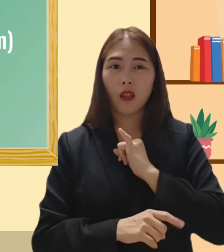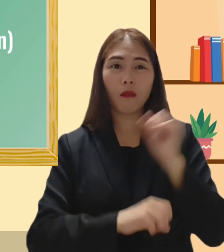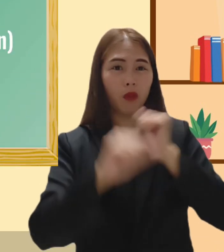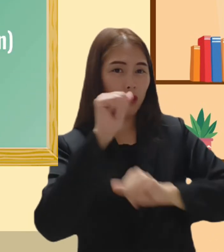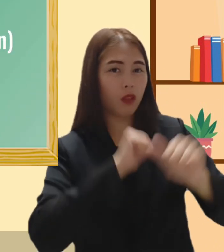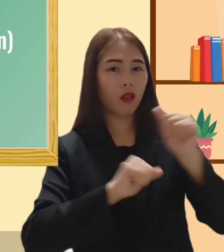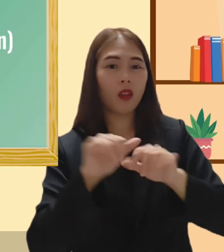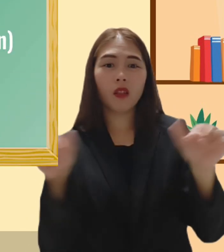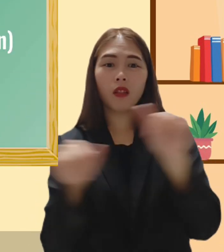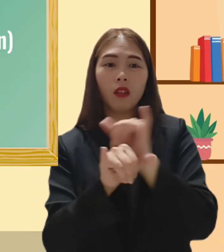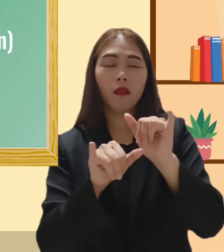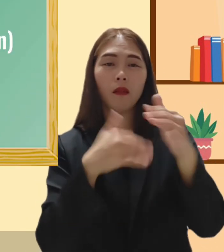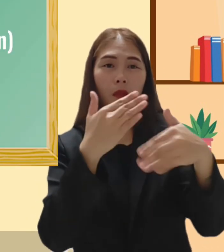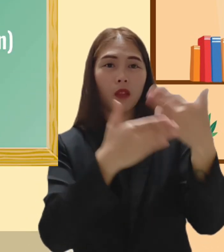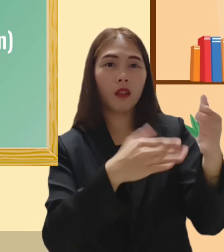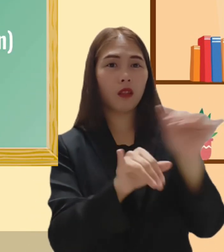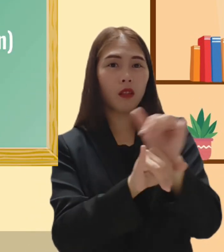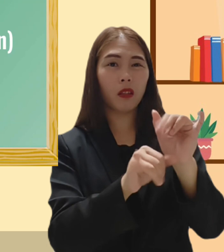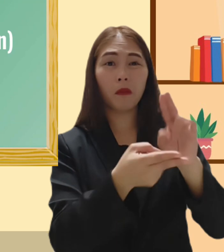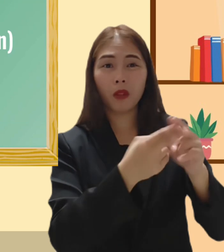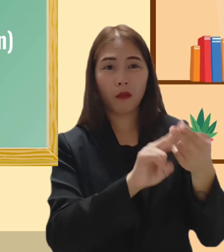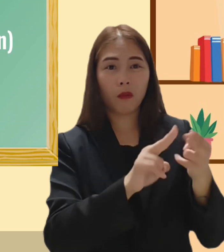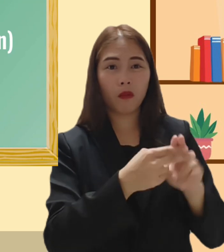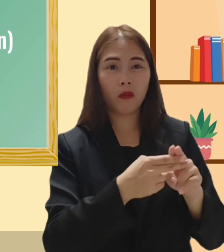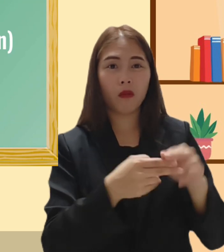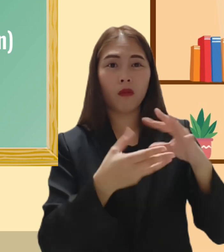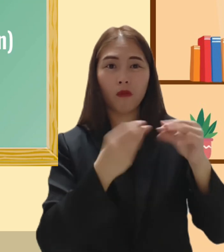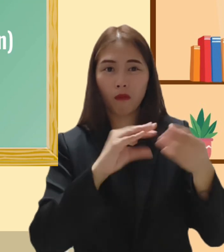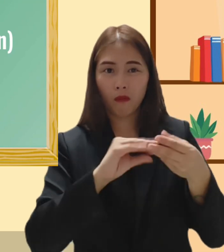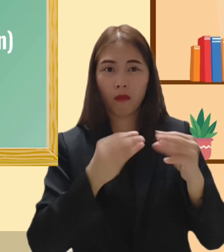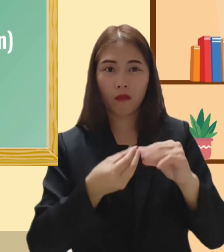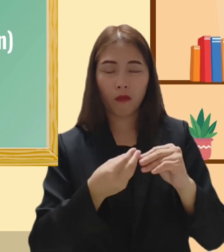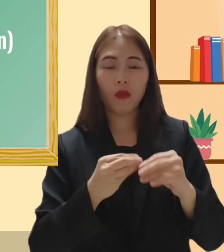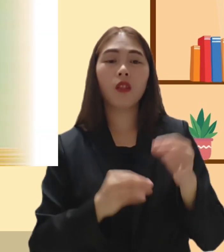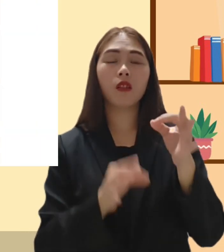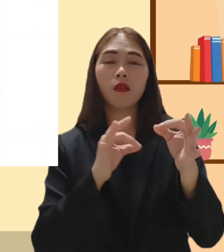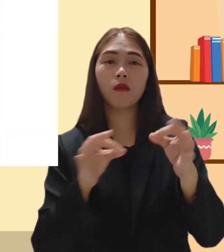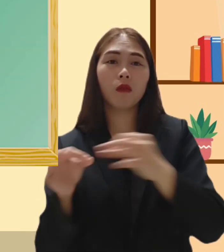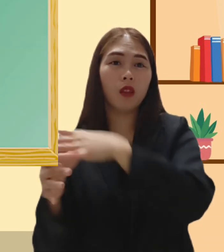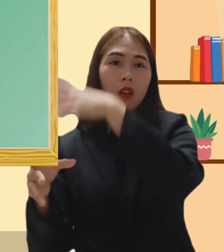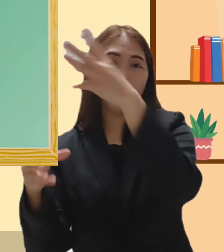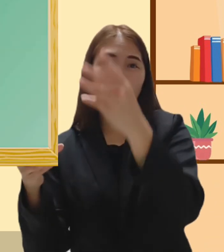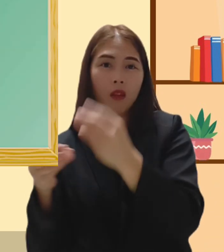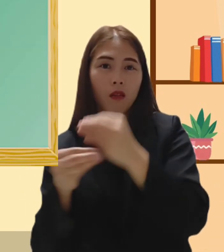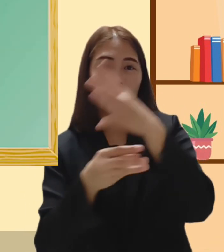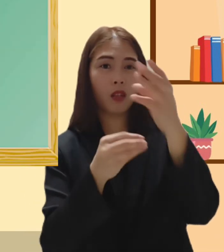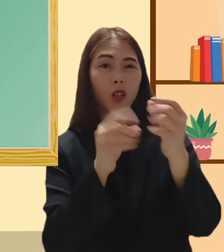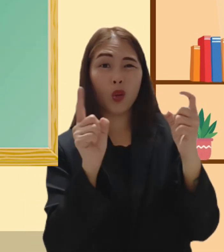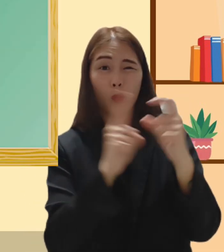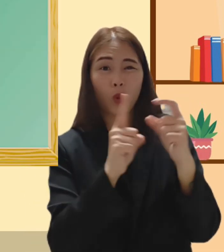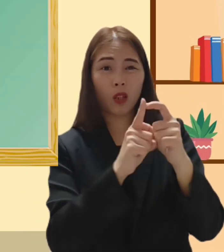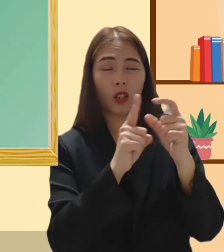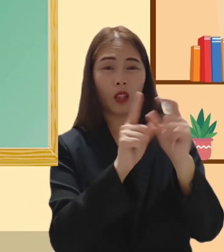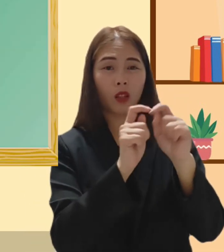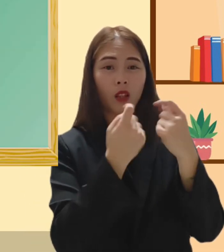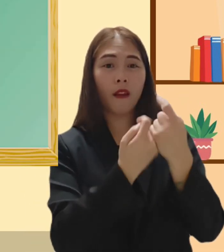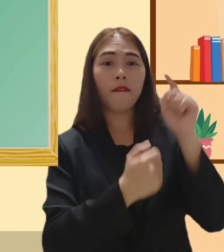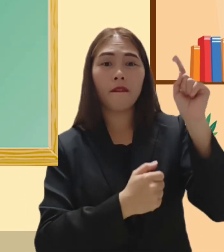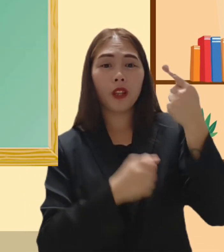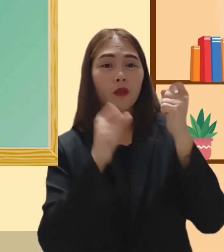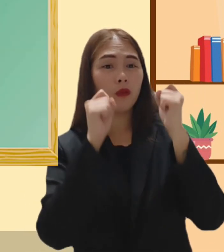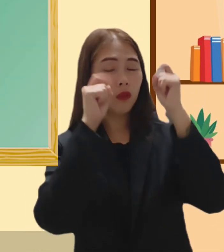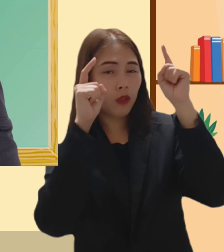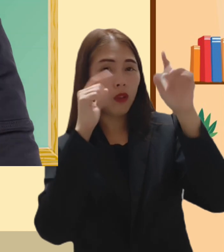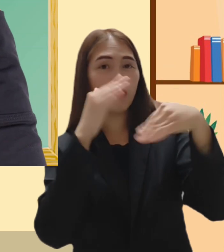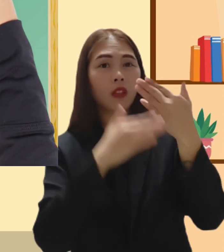plus action. We follow the same rule to get the next number in the sequence. So, when we put all those events or words together,